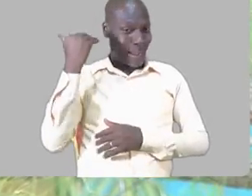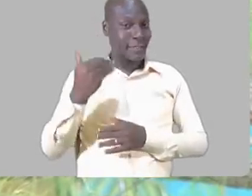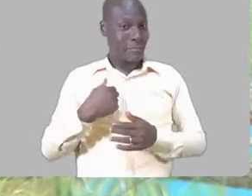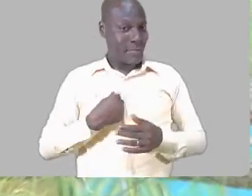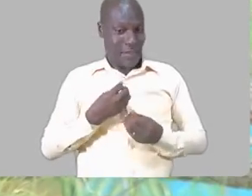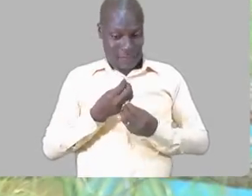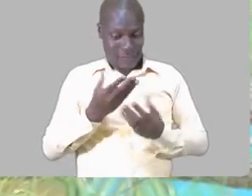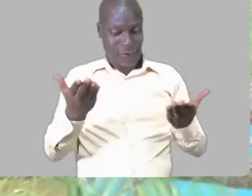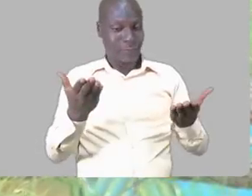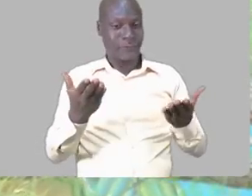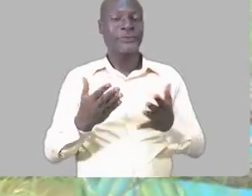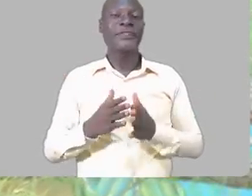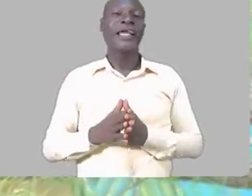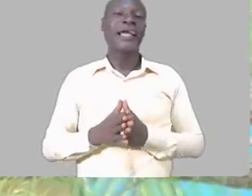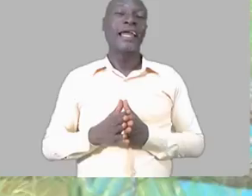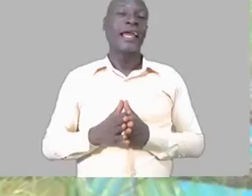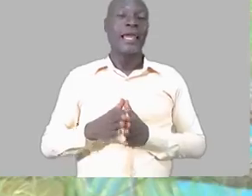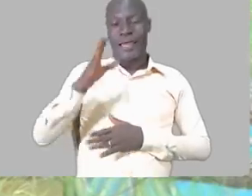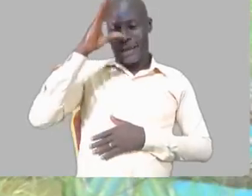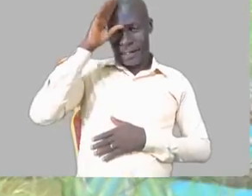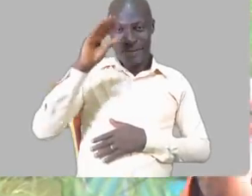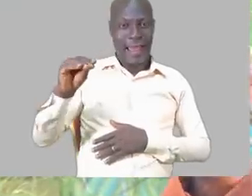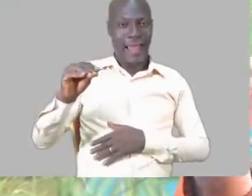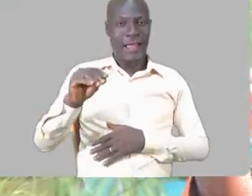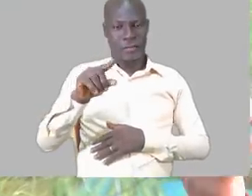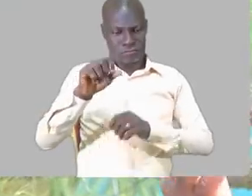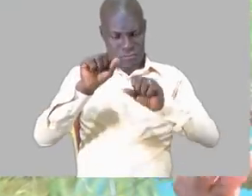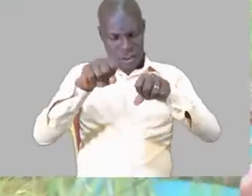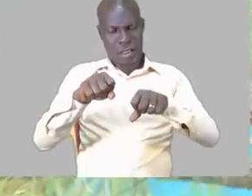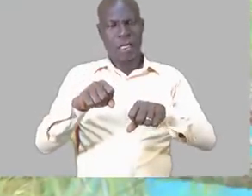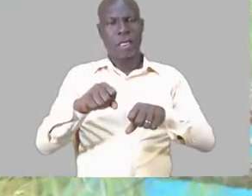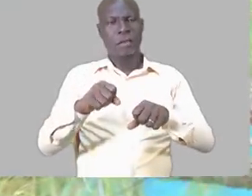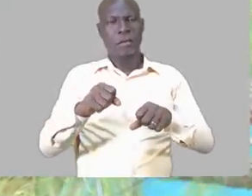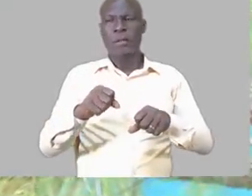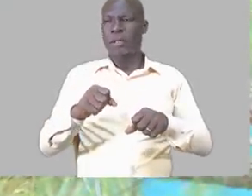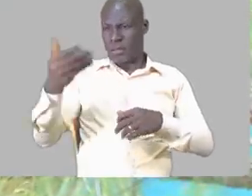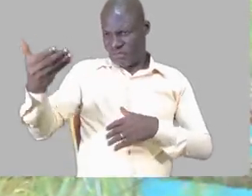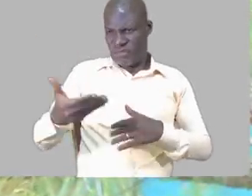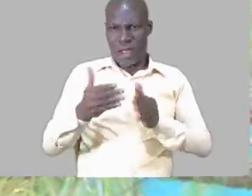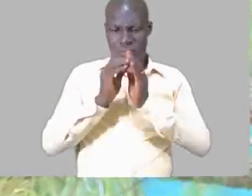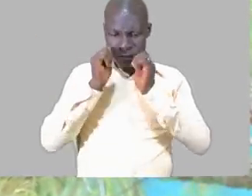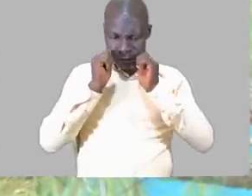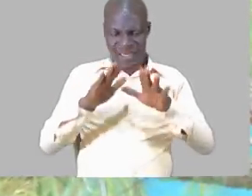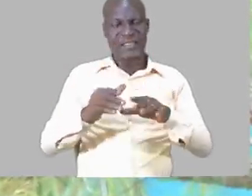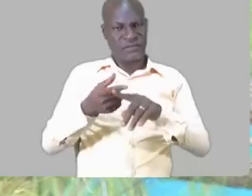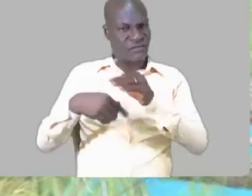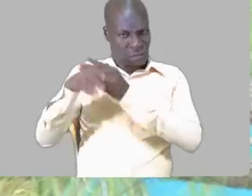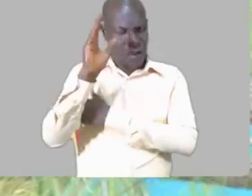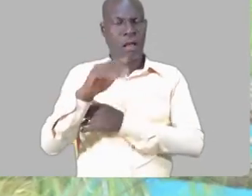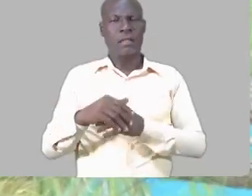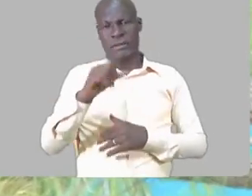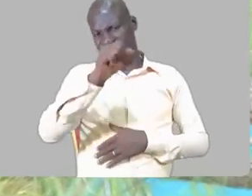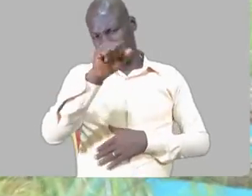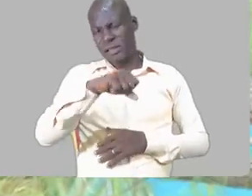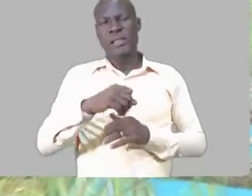buy, you know, me catch that was said. Onipa, ube to me, afrefre, unyankupon, enshira, edi amaho. So, ya